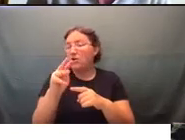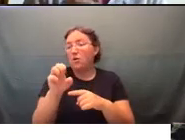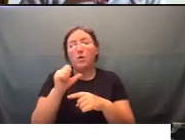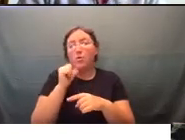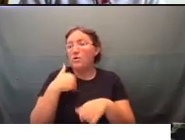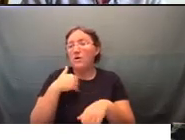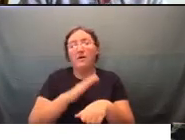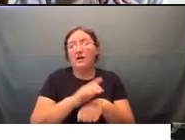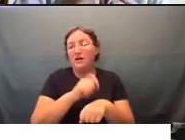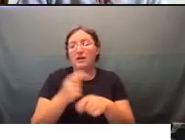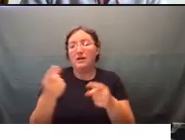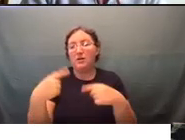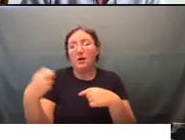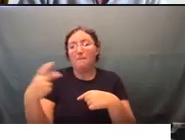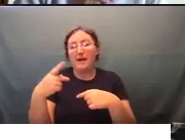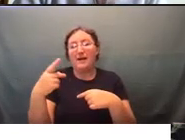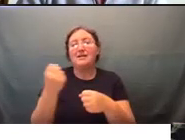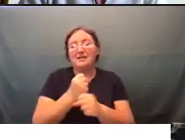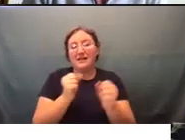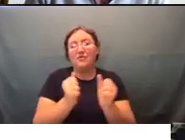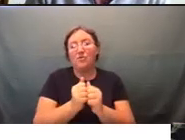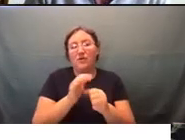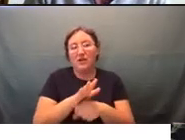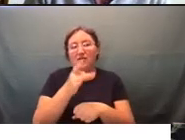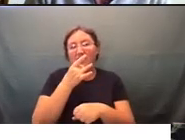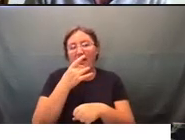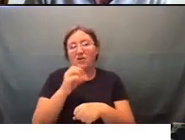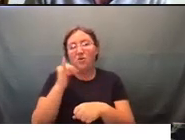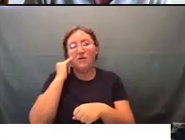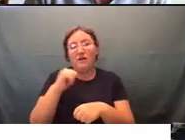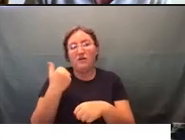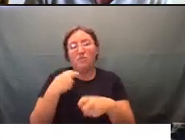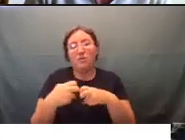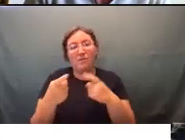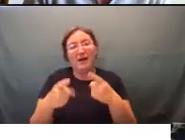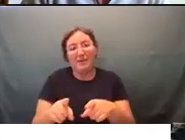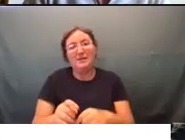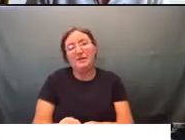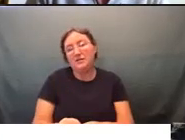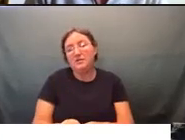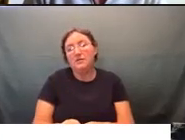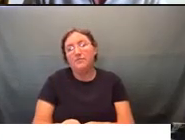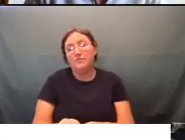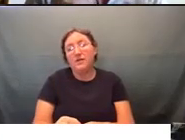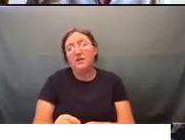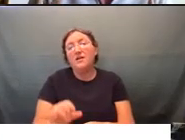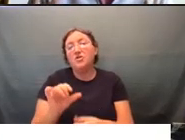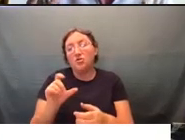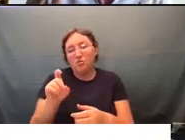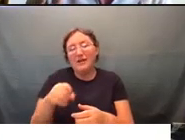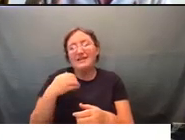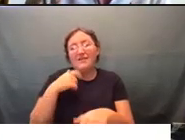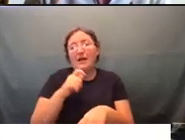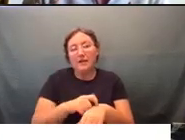make it down safely in the light, or if something else went wrong. By having those turnaround times, we give us